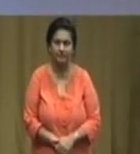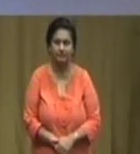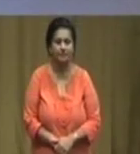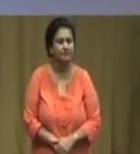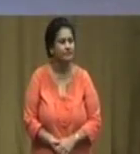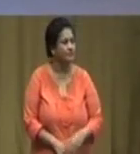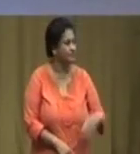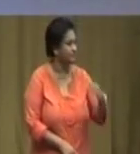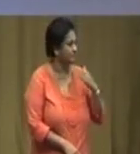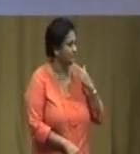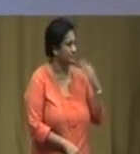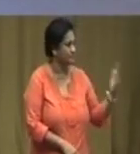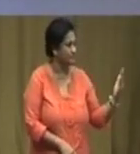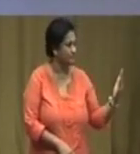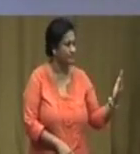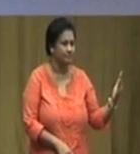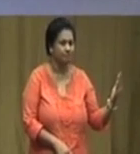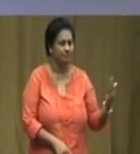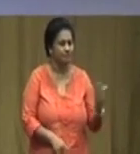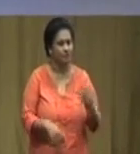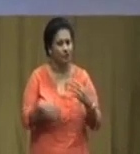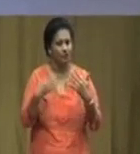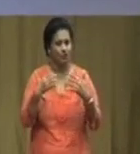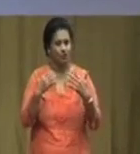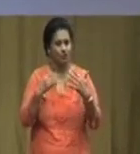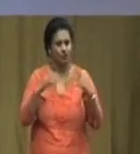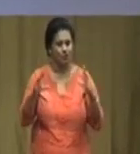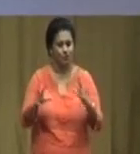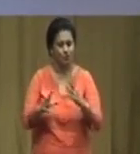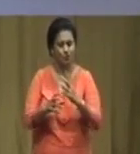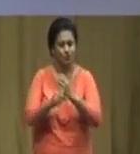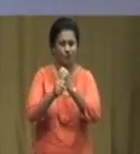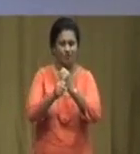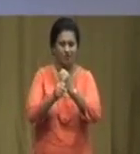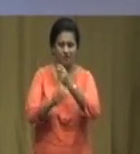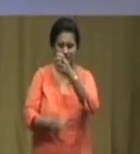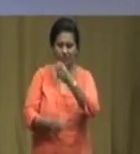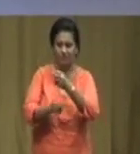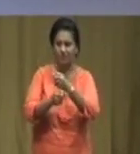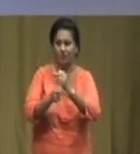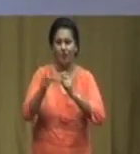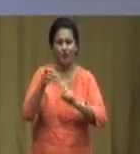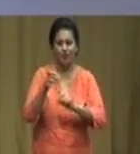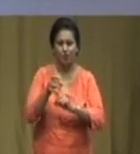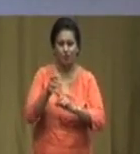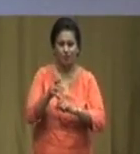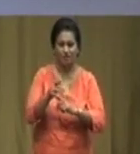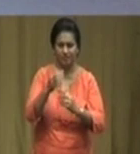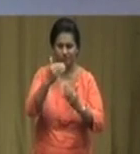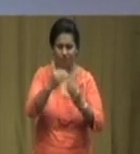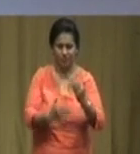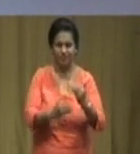Thanks very much, Wayne, and that was a wonderful sum up that captured the key features of what everyone said, and at the same time